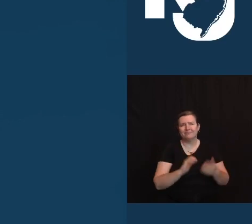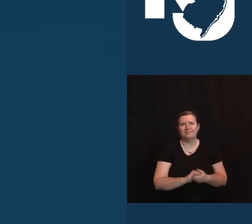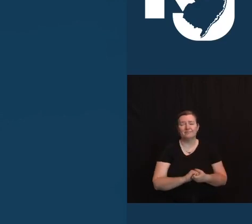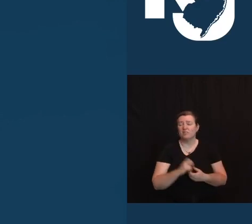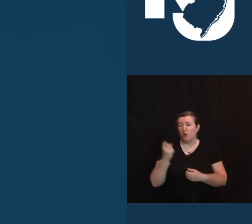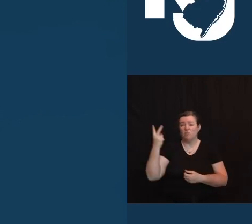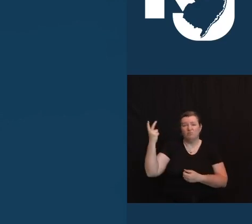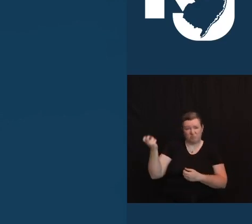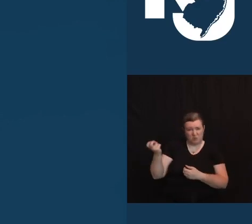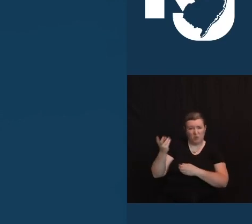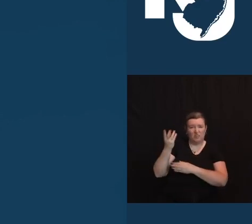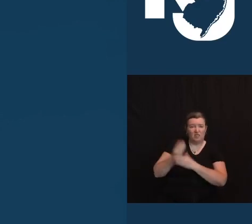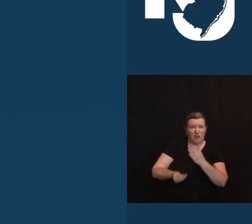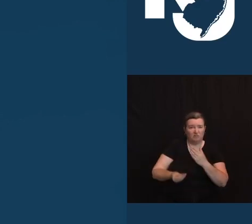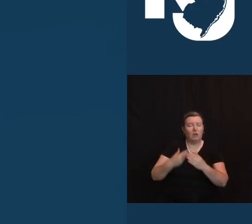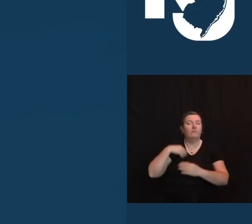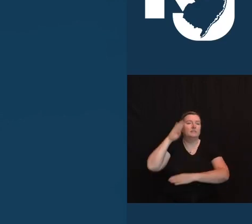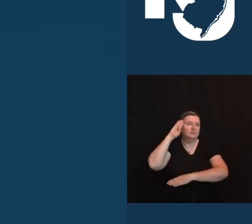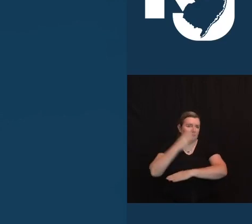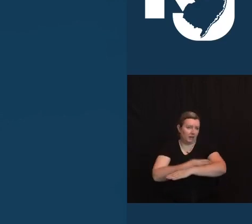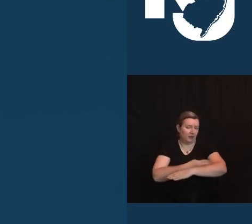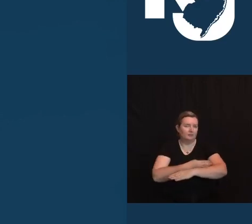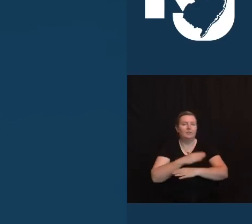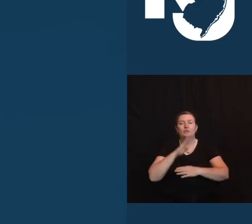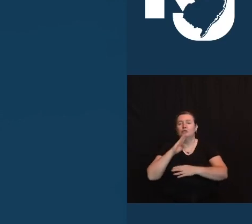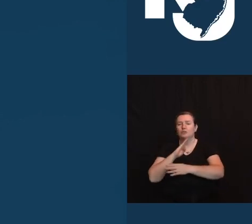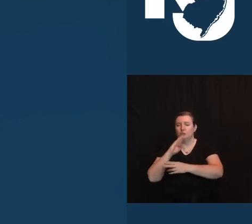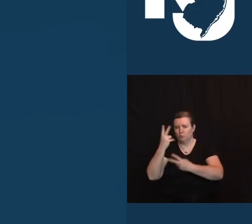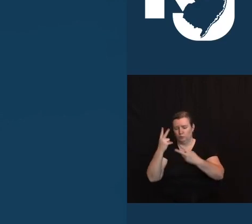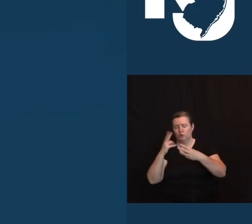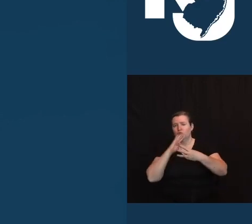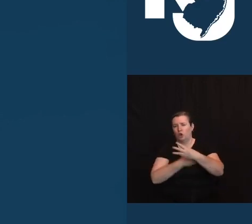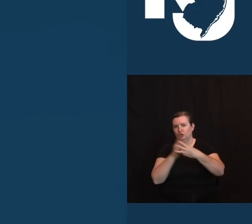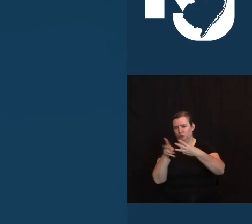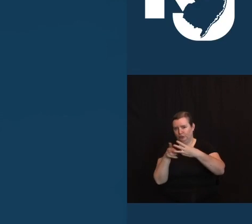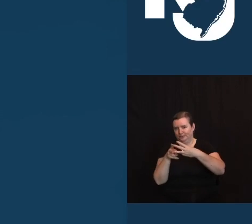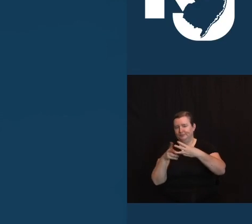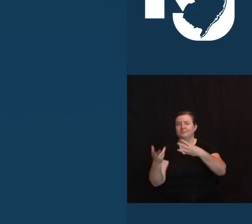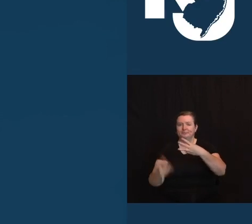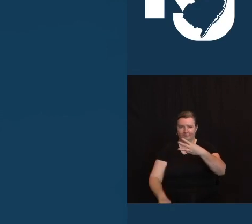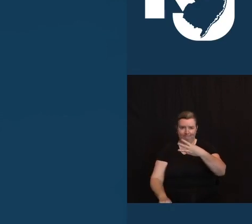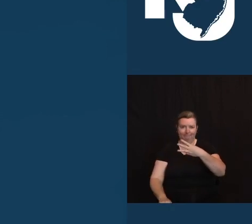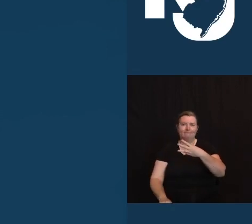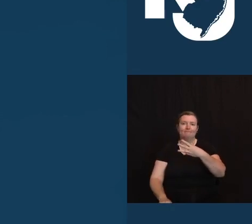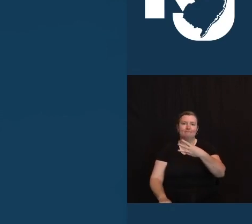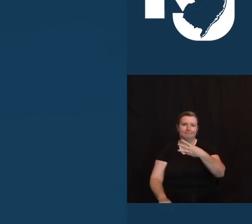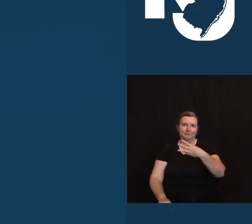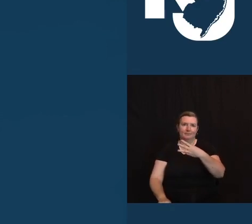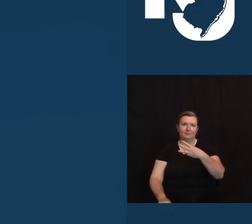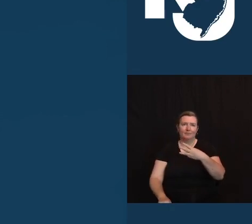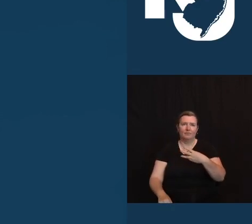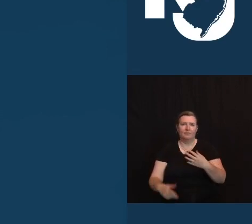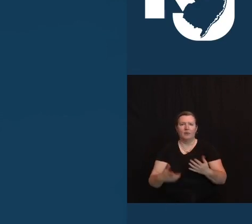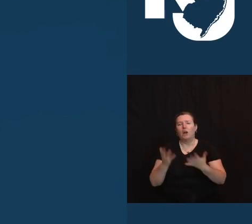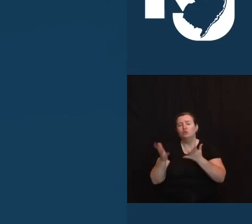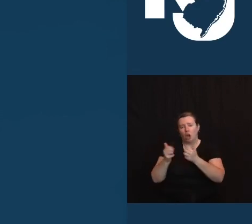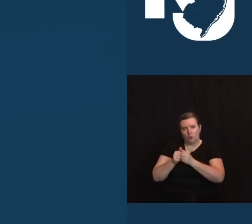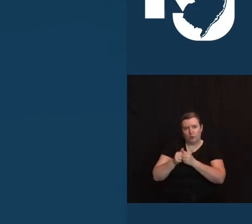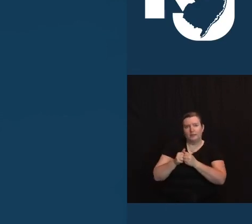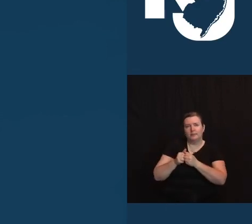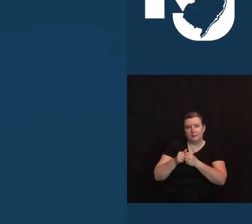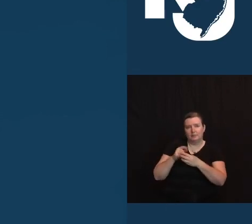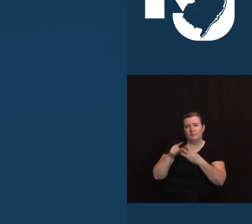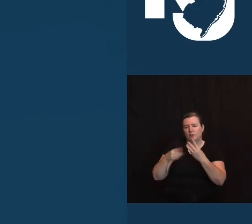daughters Heidi and Karen, and I had the great honor of speaking with both Heidi and Karen a couple of days ago, along with their spouses and their